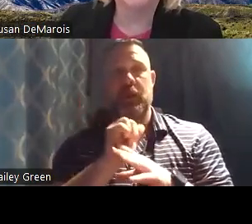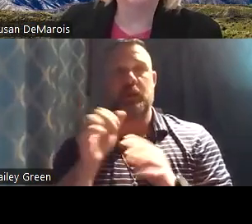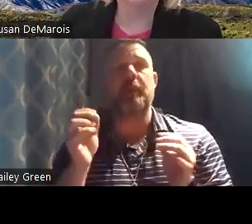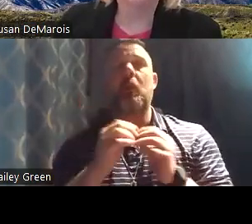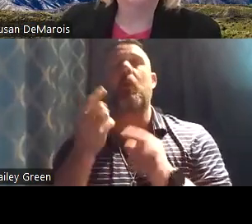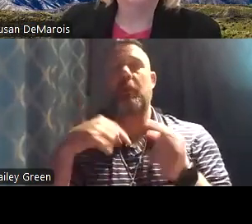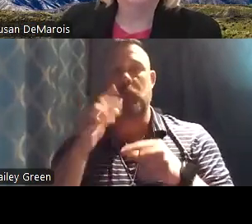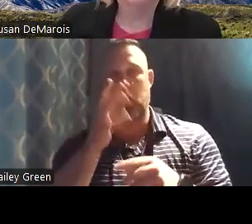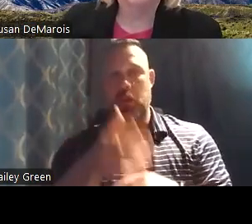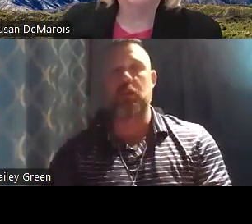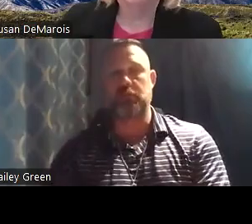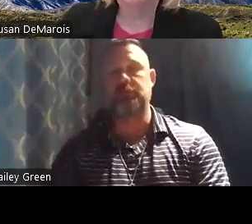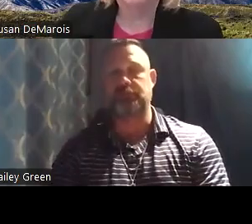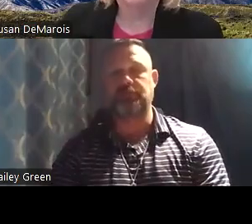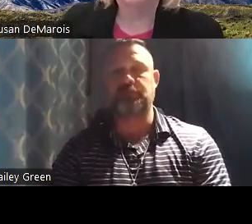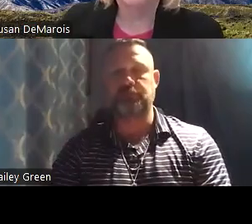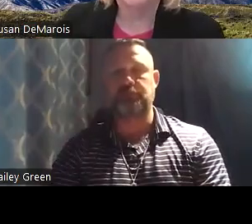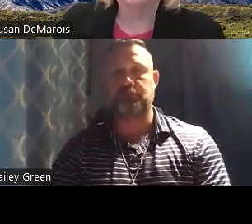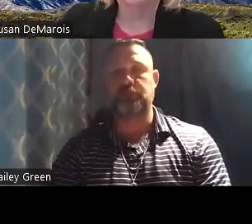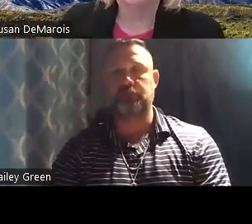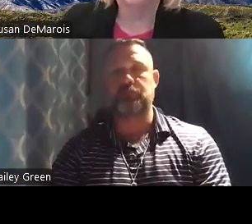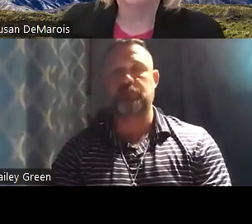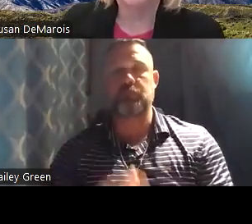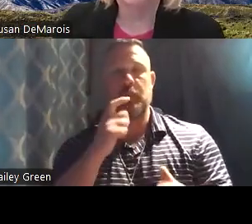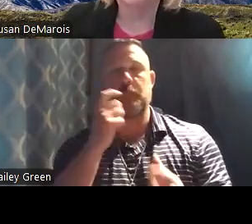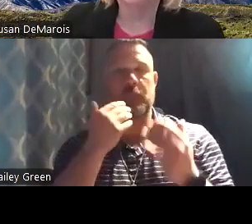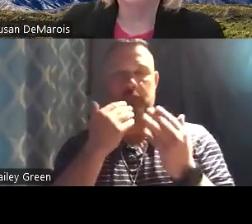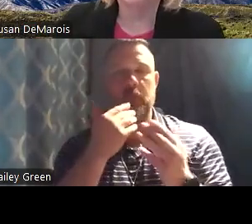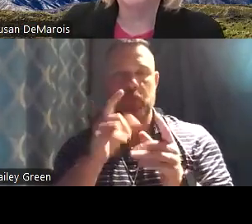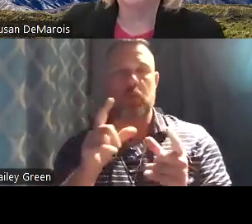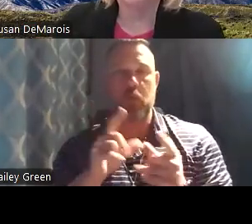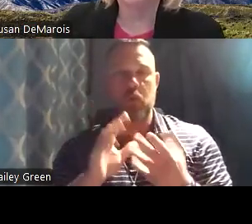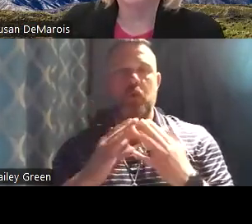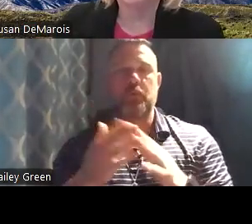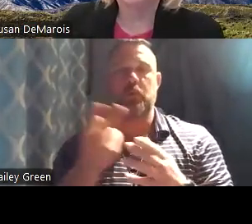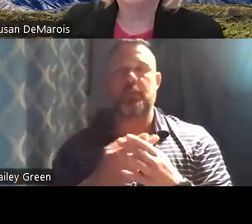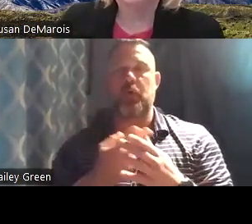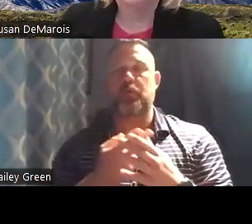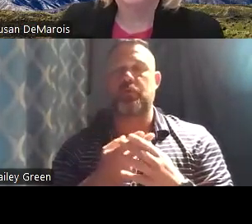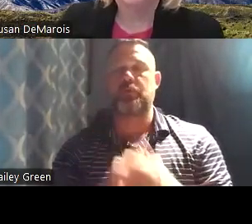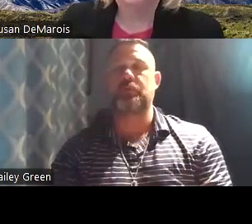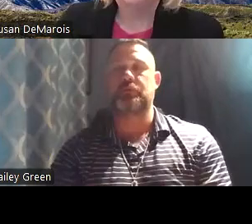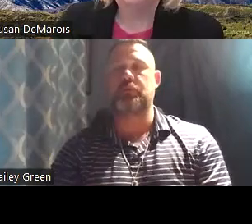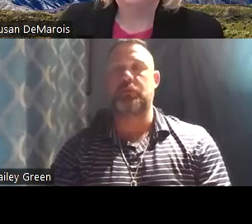also on that. And just my huge thanks to our local and community partners that,